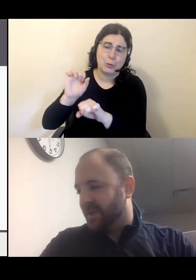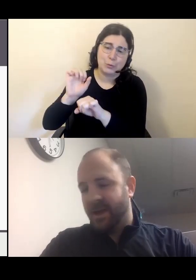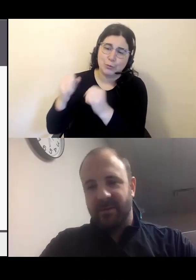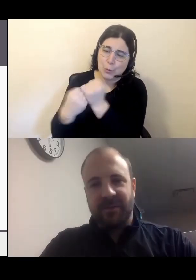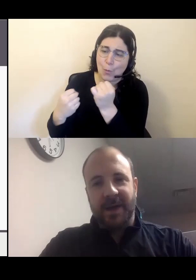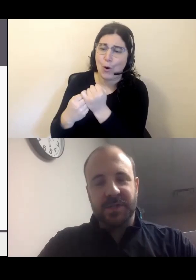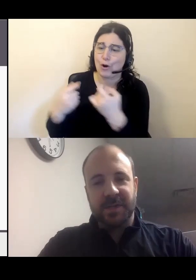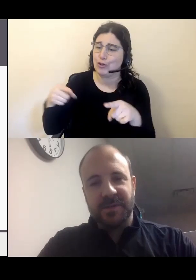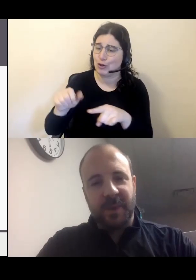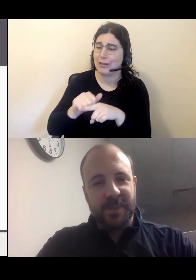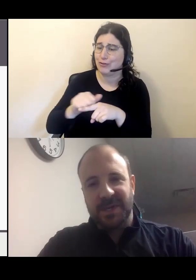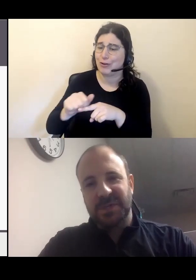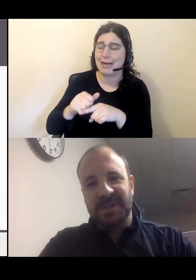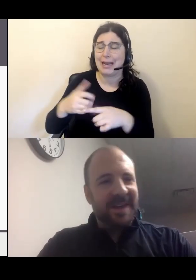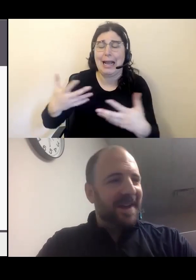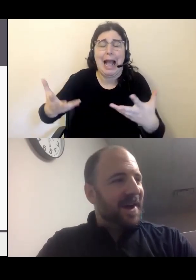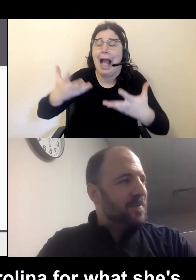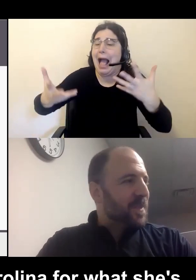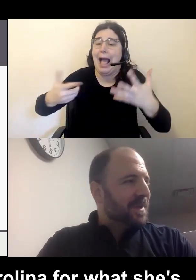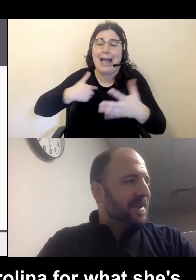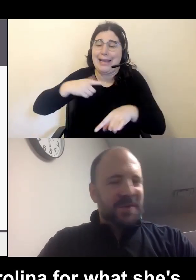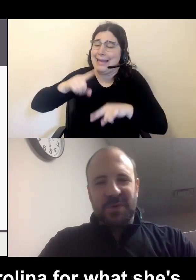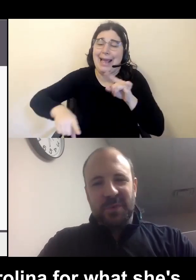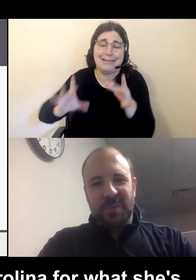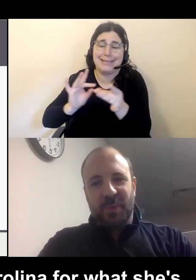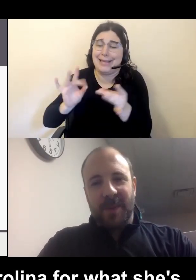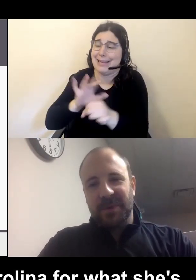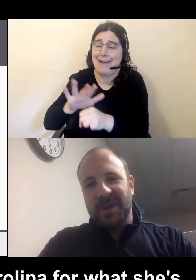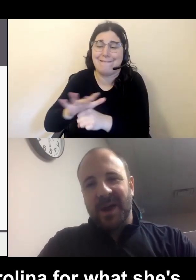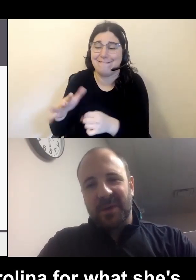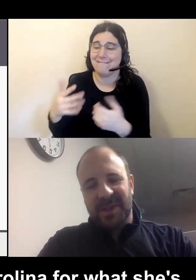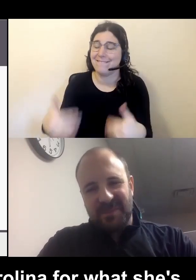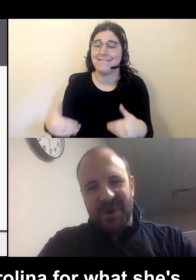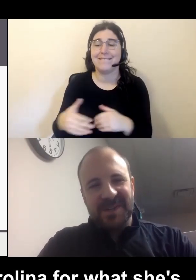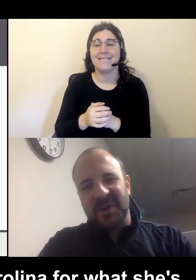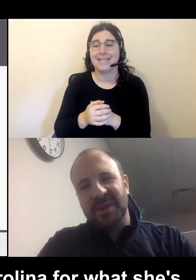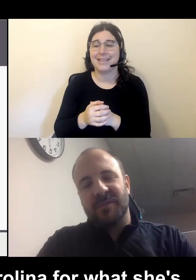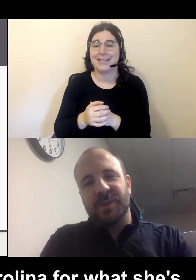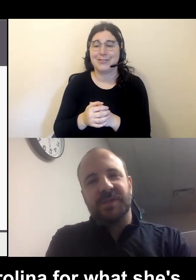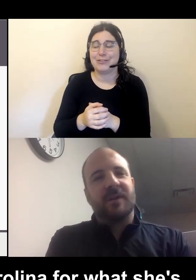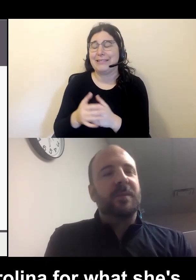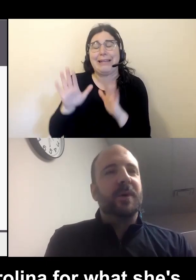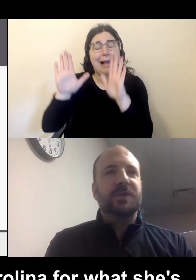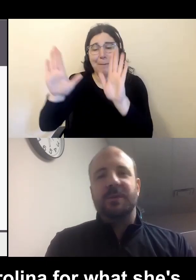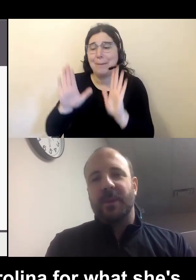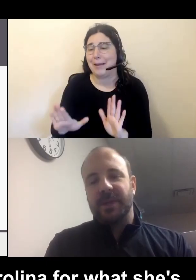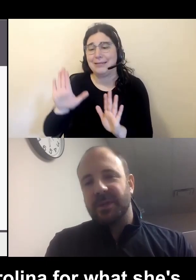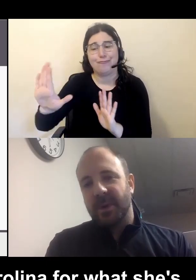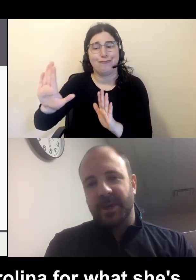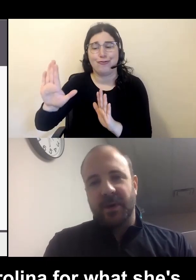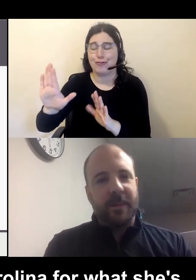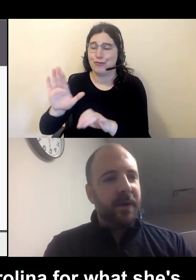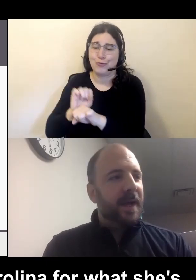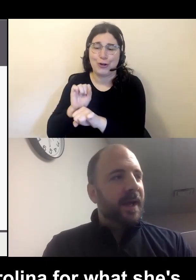don't feel I have enough adjectives in my possession to properly or adequately praise Carolina for what she's offered. But when she